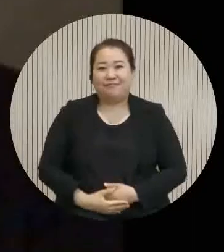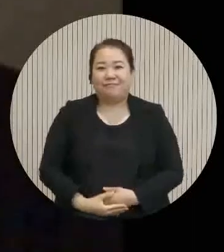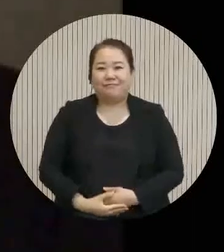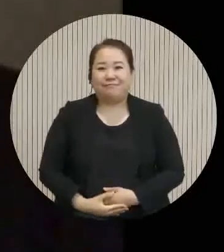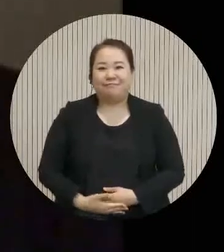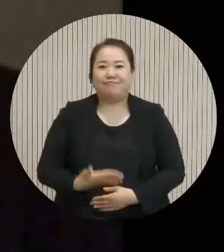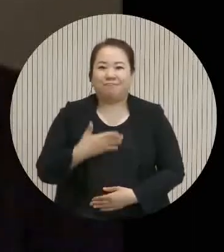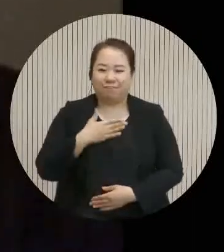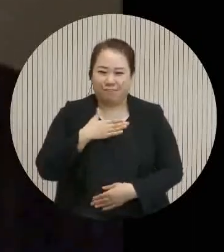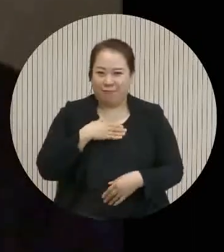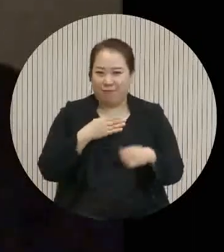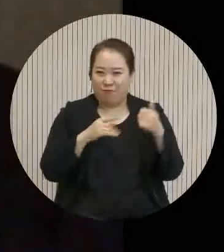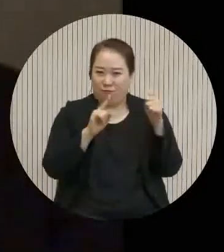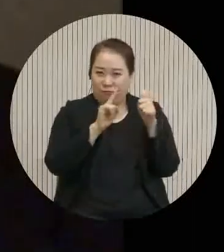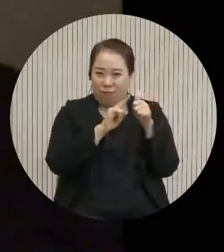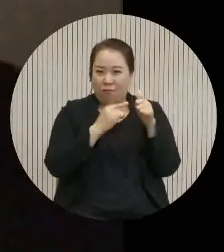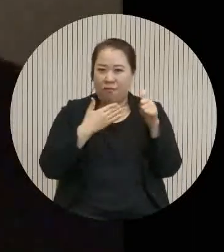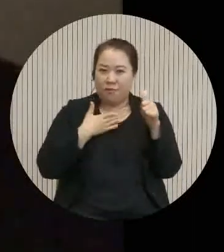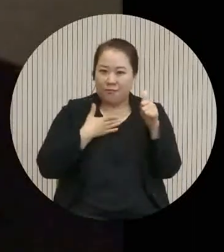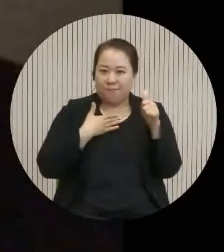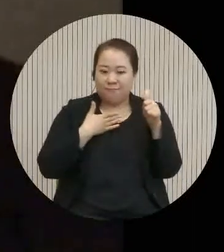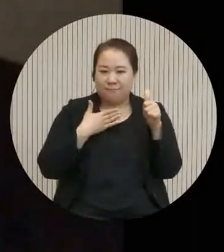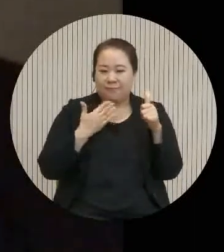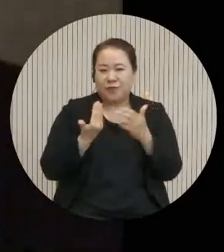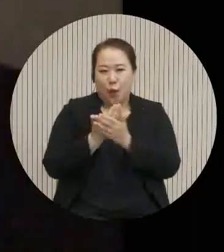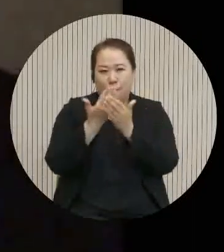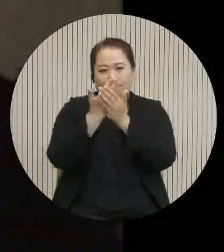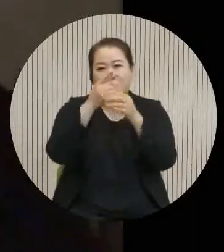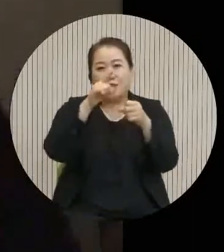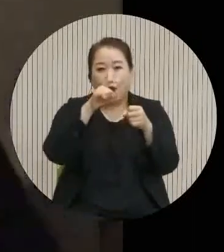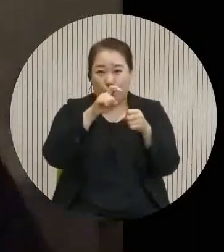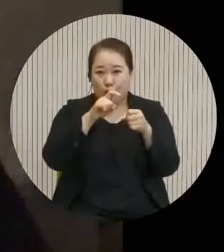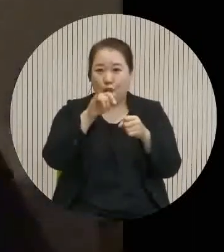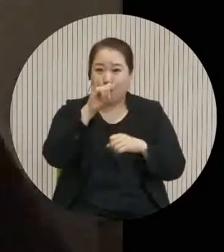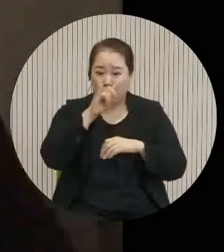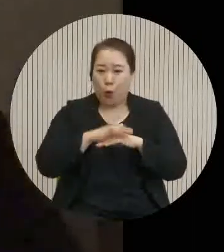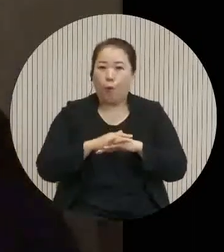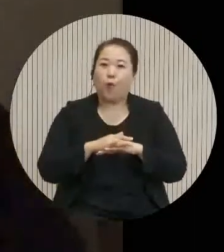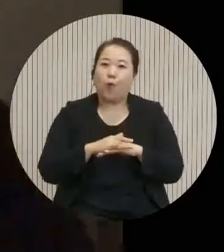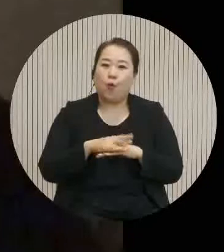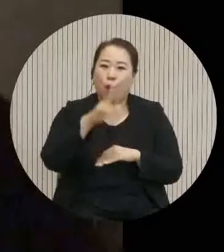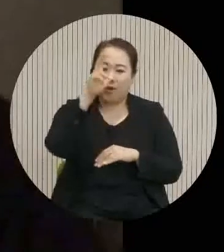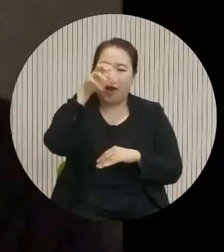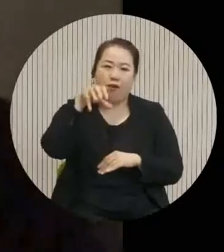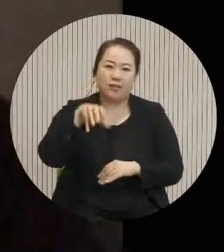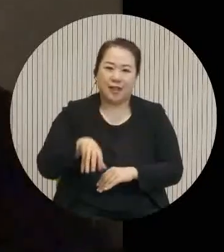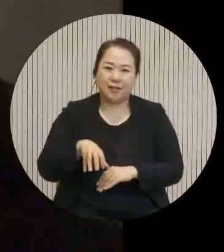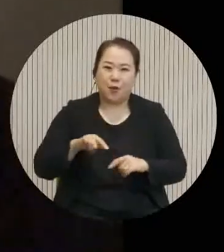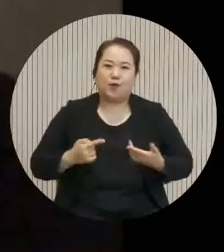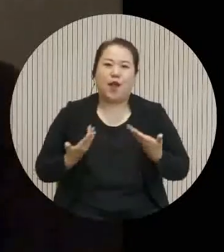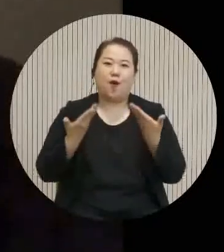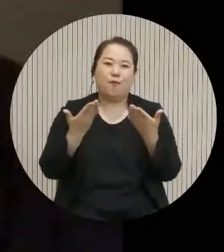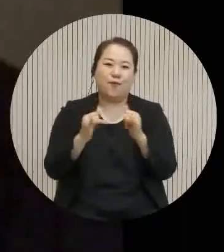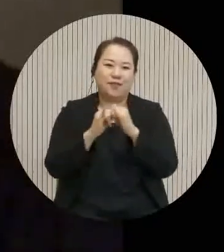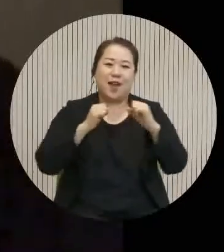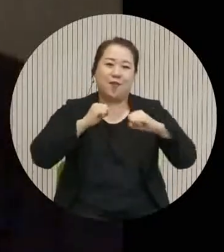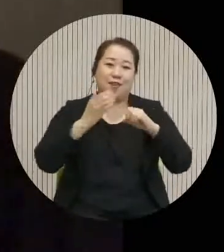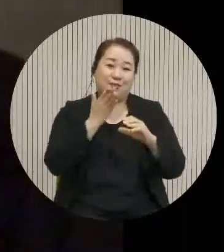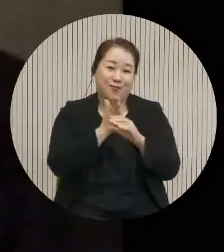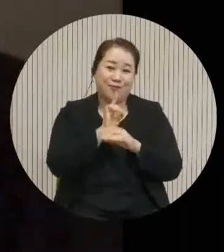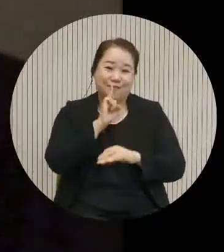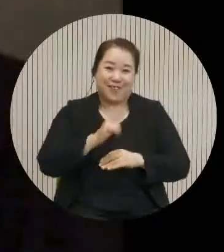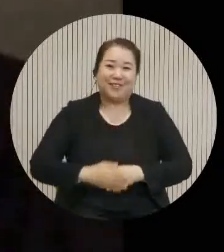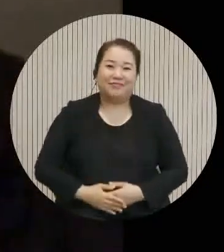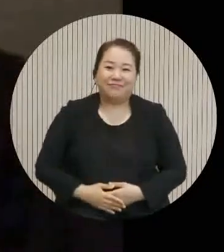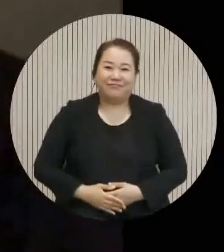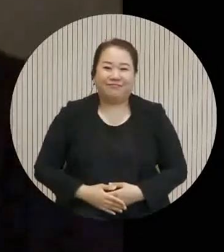volunteer interpreter for the police department. Well, the next source, again, my students, I'm so proud of them. This is